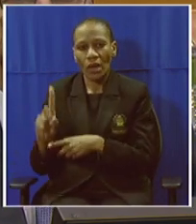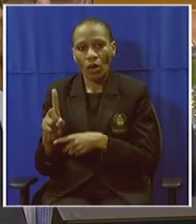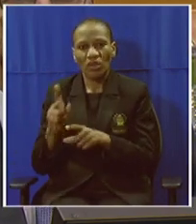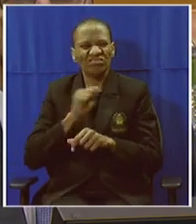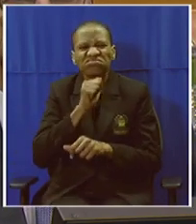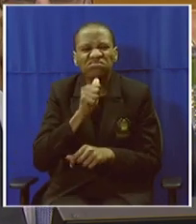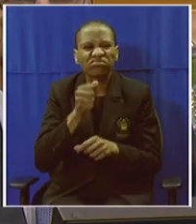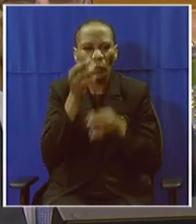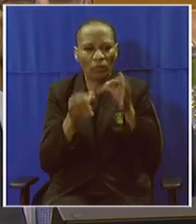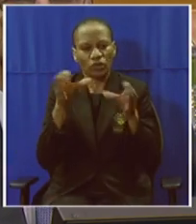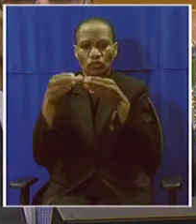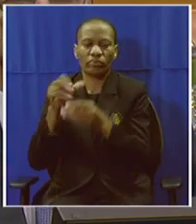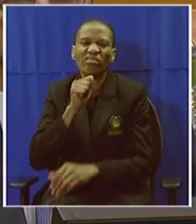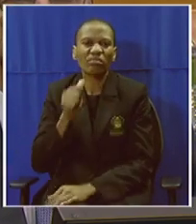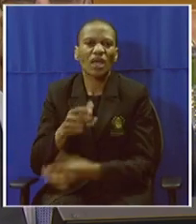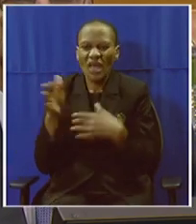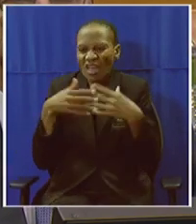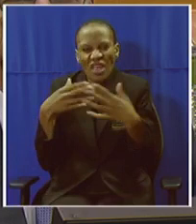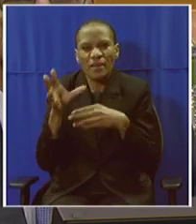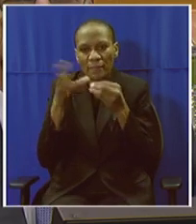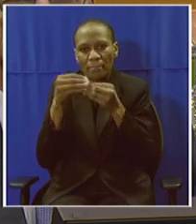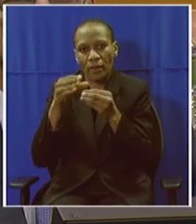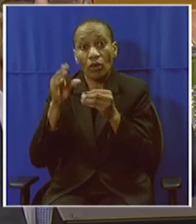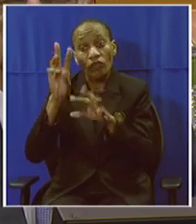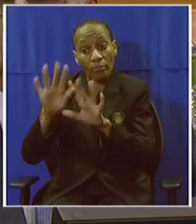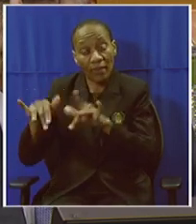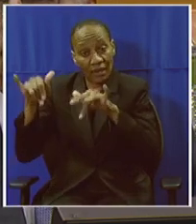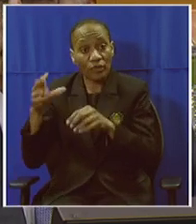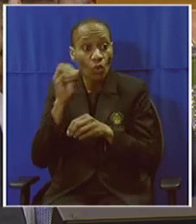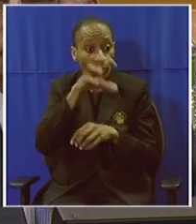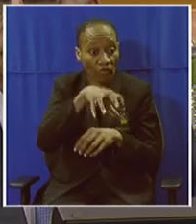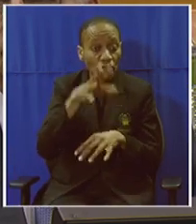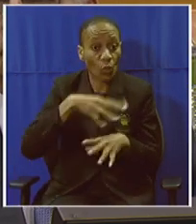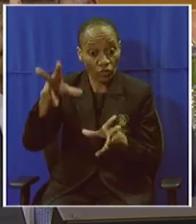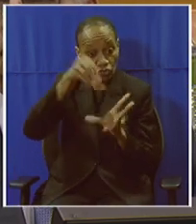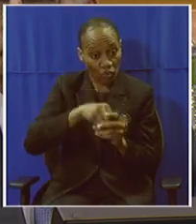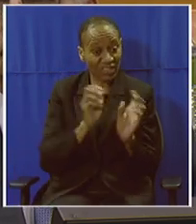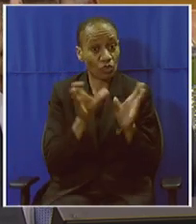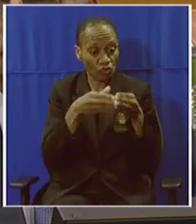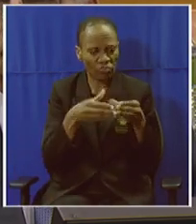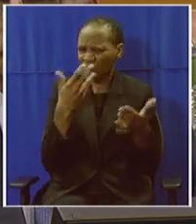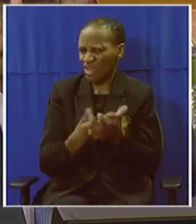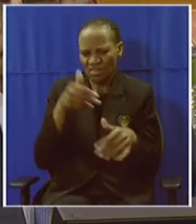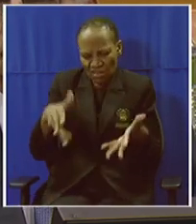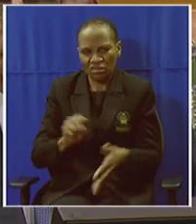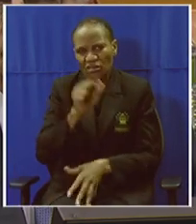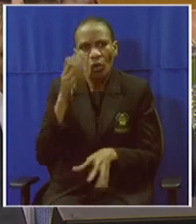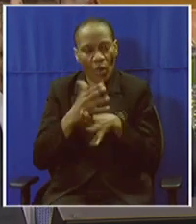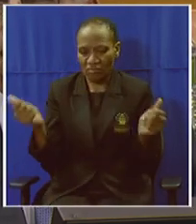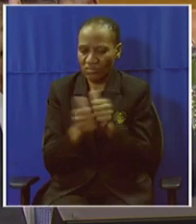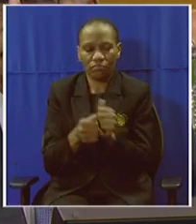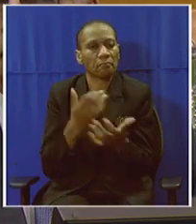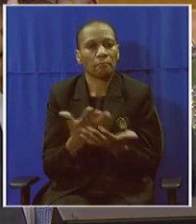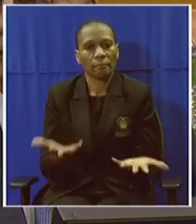basis, open to any parliamentarian or legislator in South Africa, and